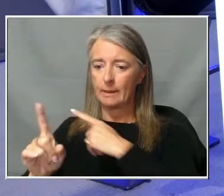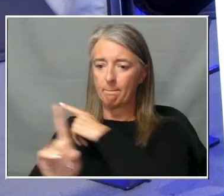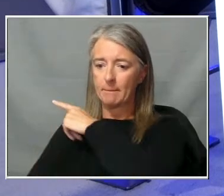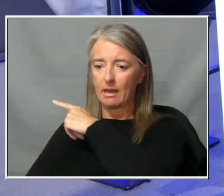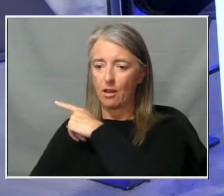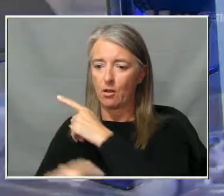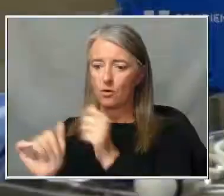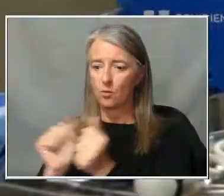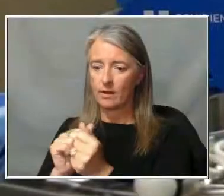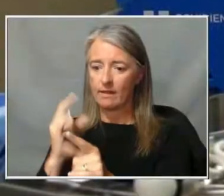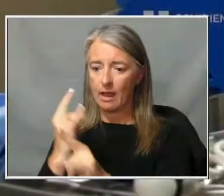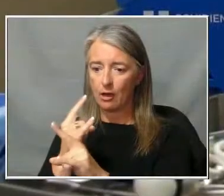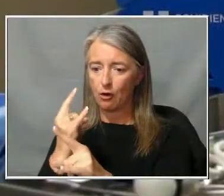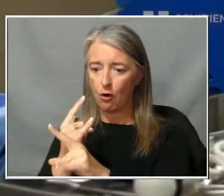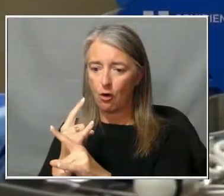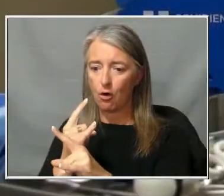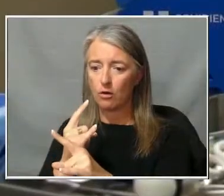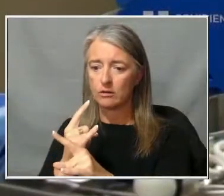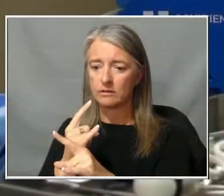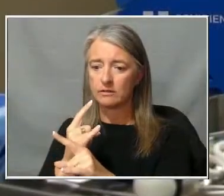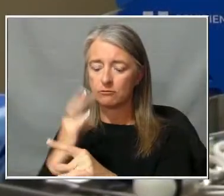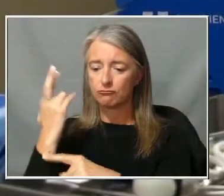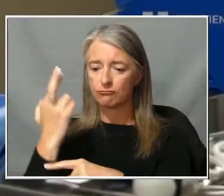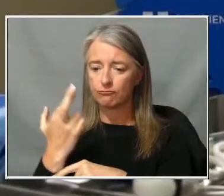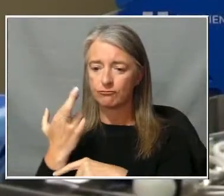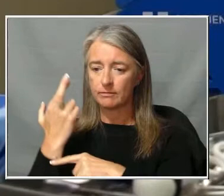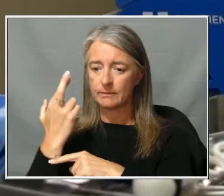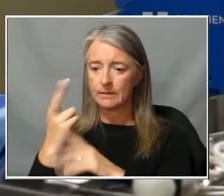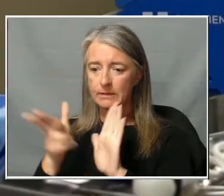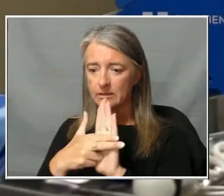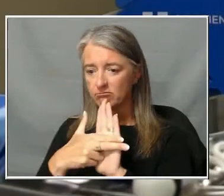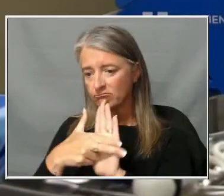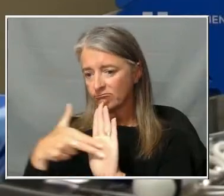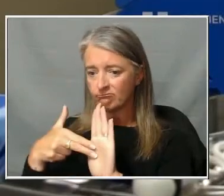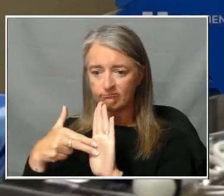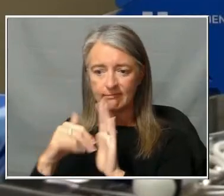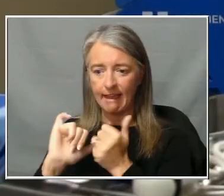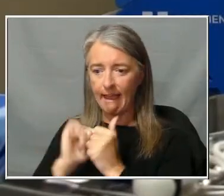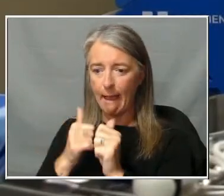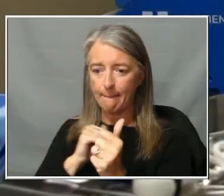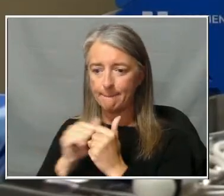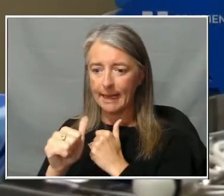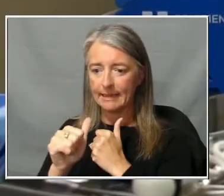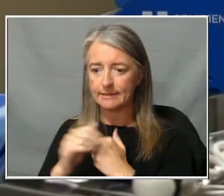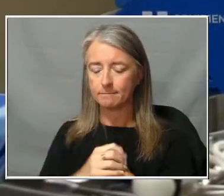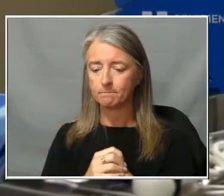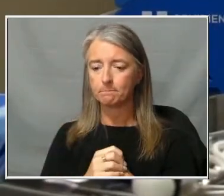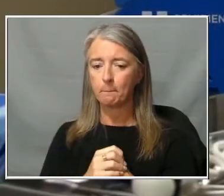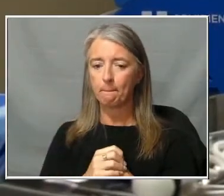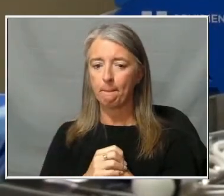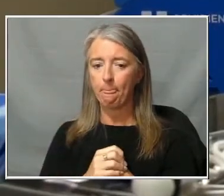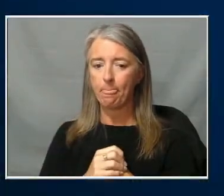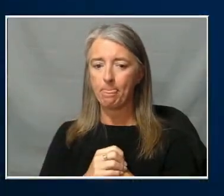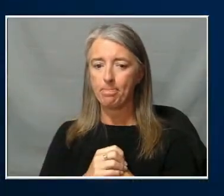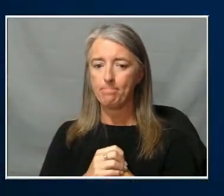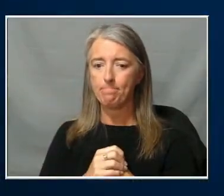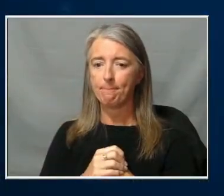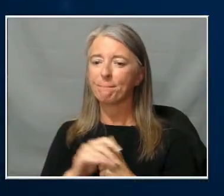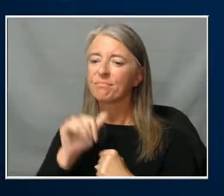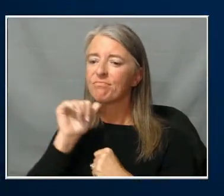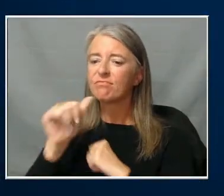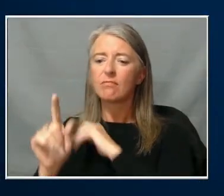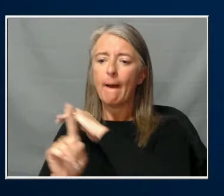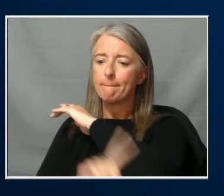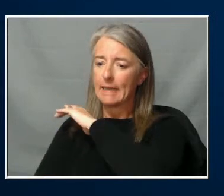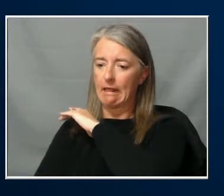alcohol being the factor? There's a stigma there. How do we get past it? I wouldn't say you get penalized, but